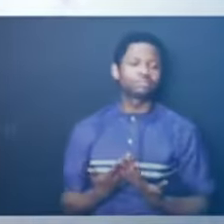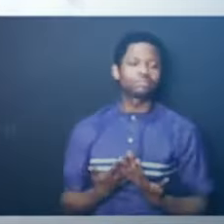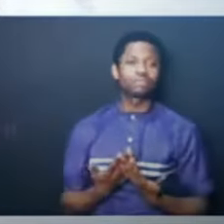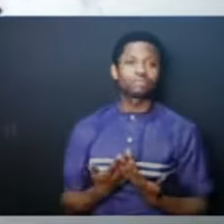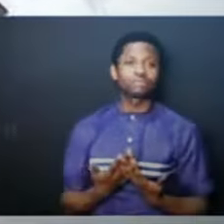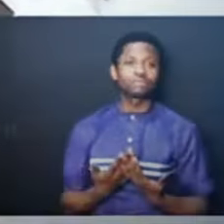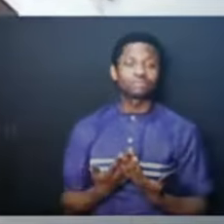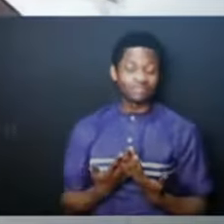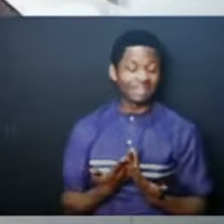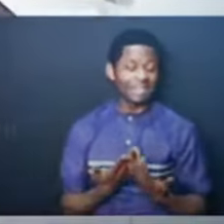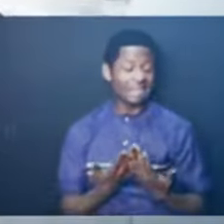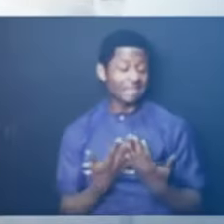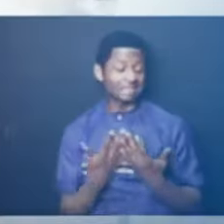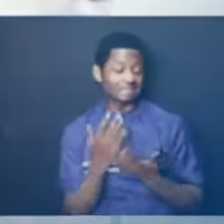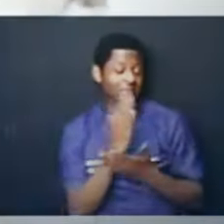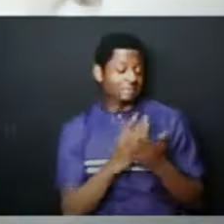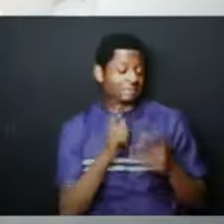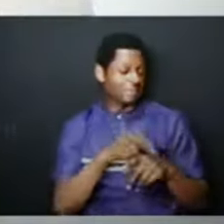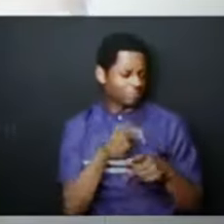makes the